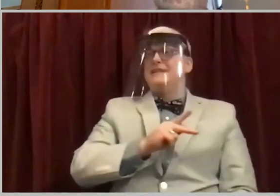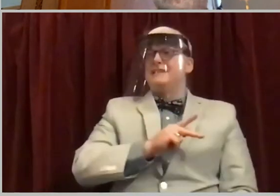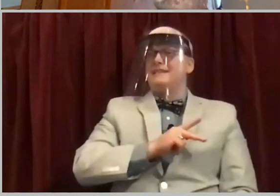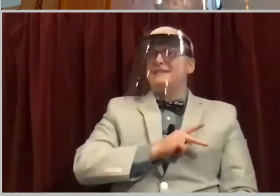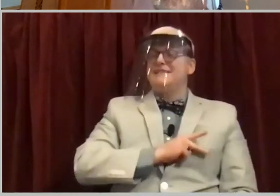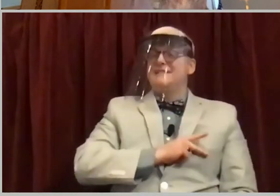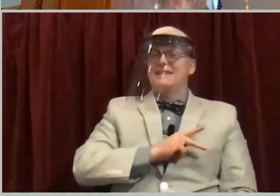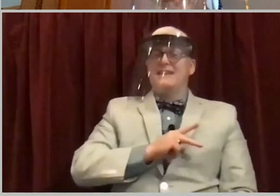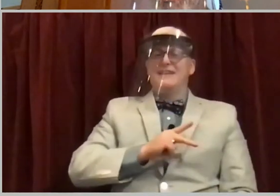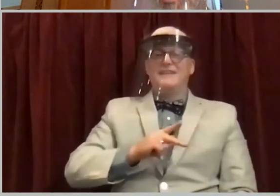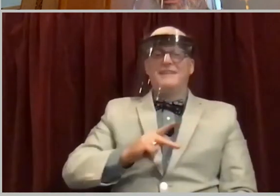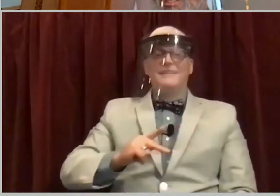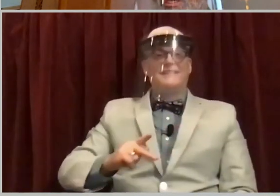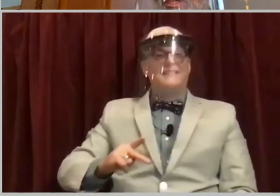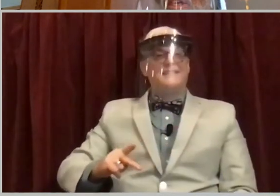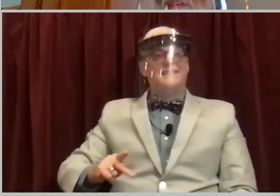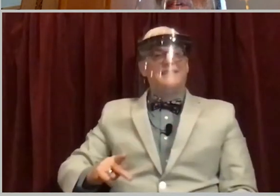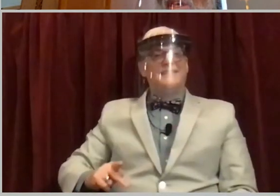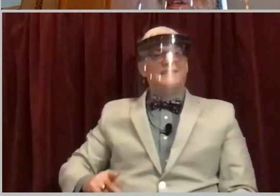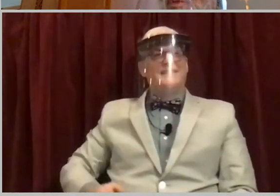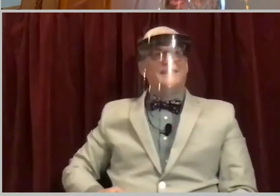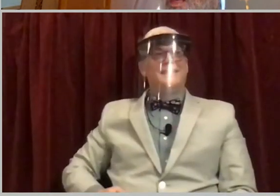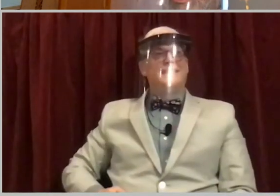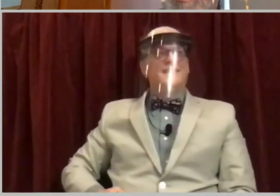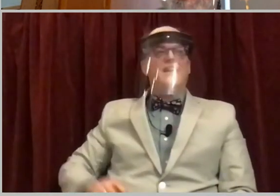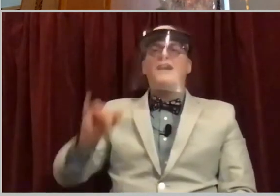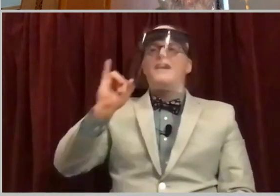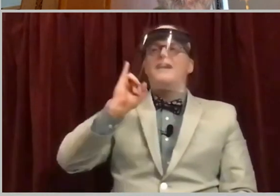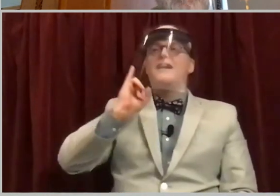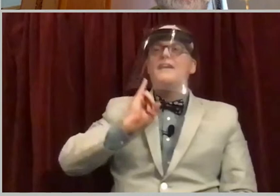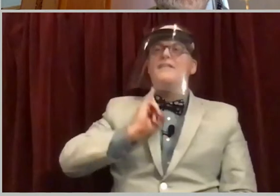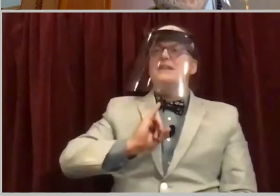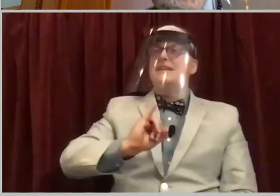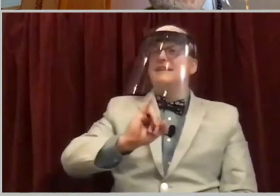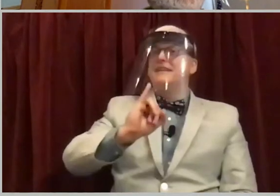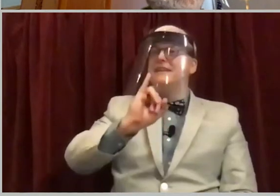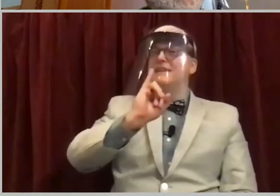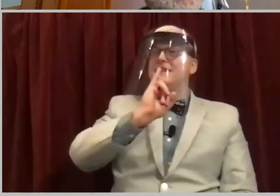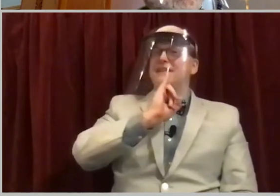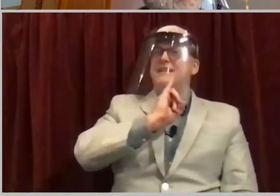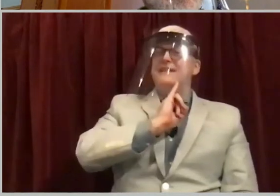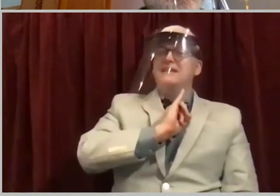born is the King of